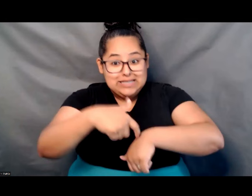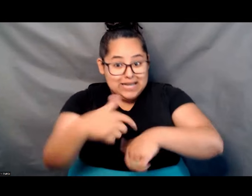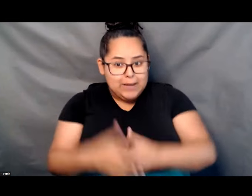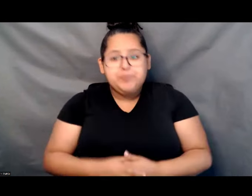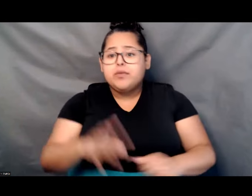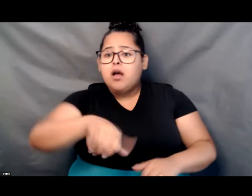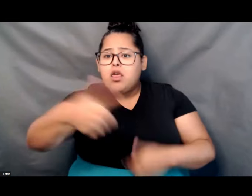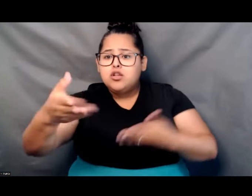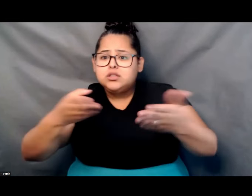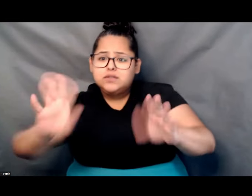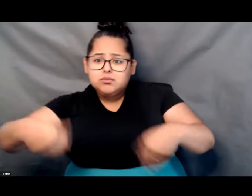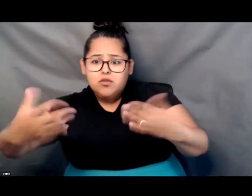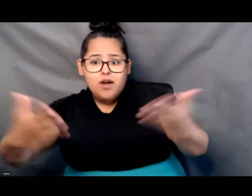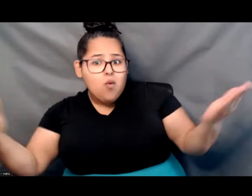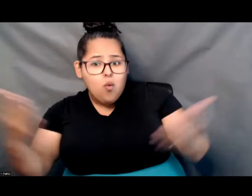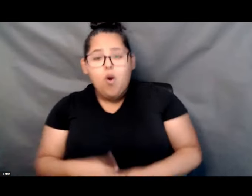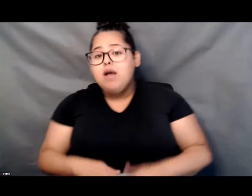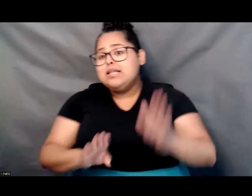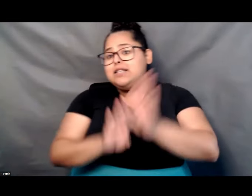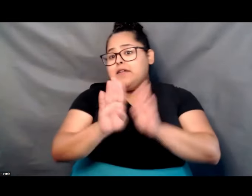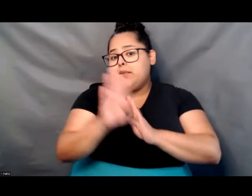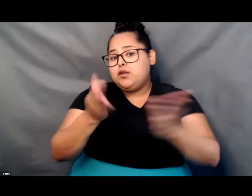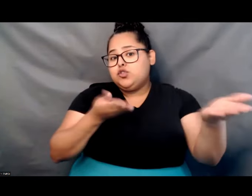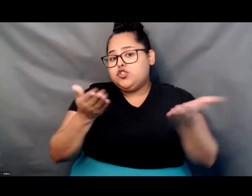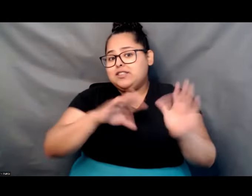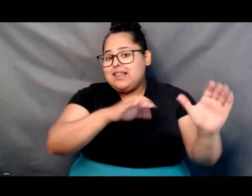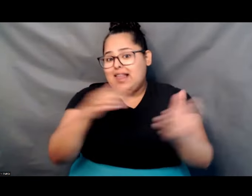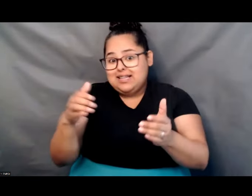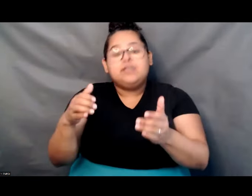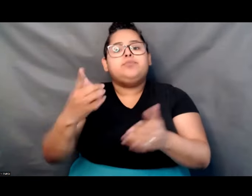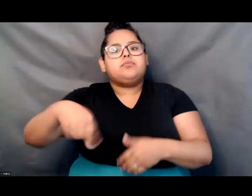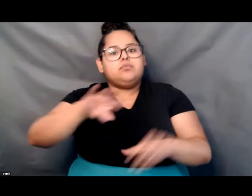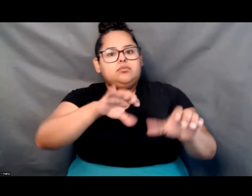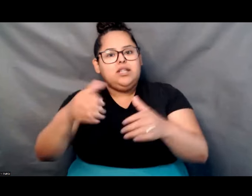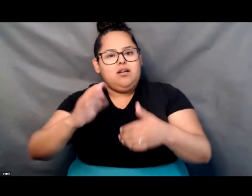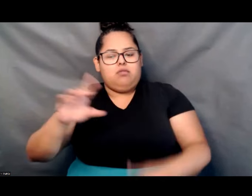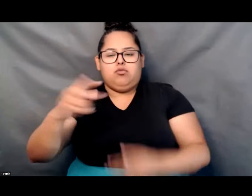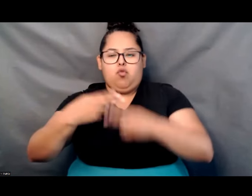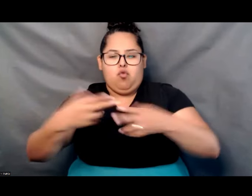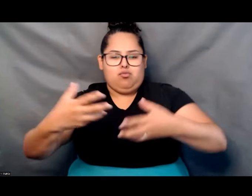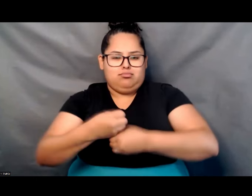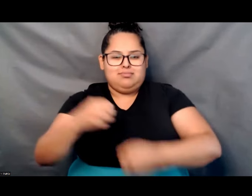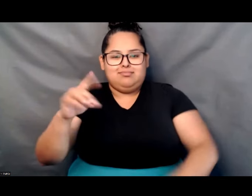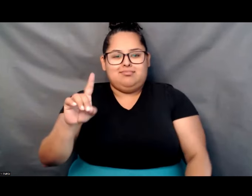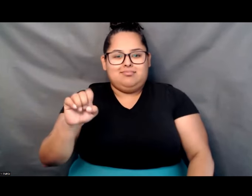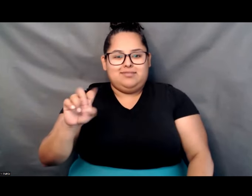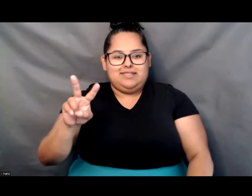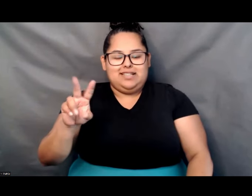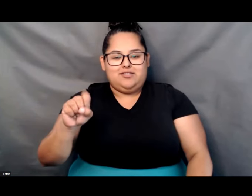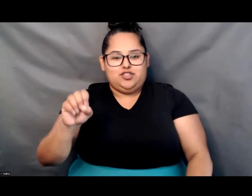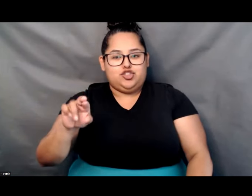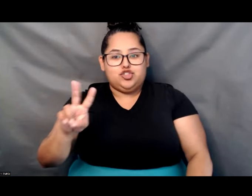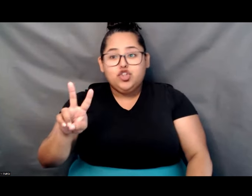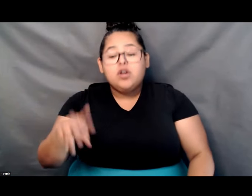we have developmental service classes. So these are our DevSer classes. We have classes for